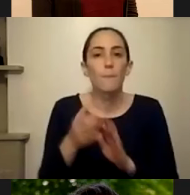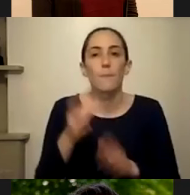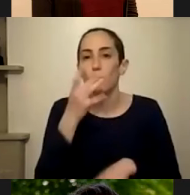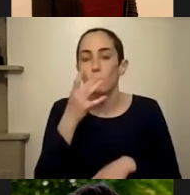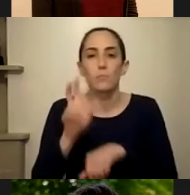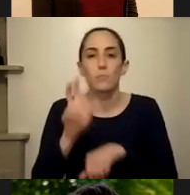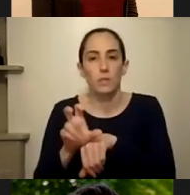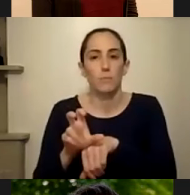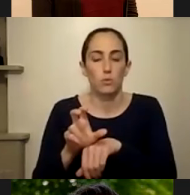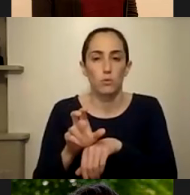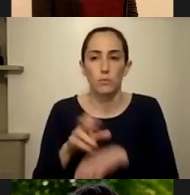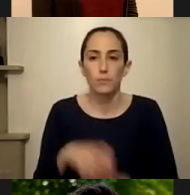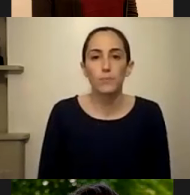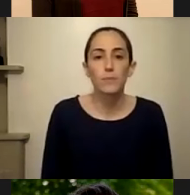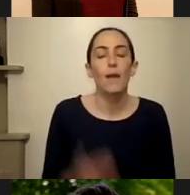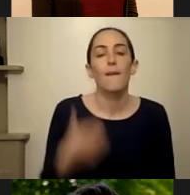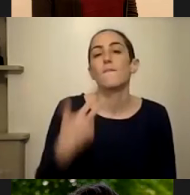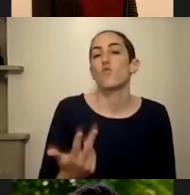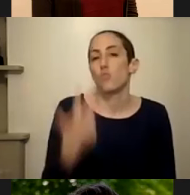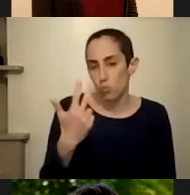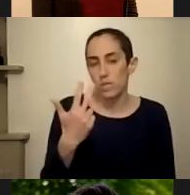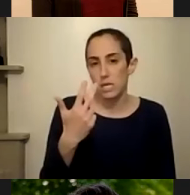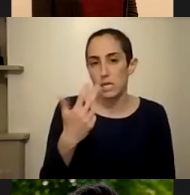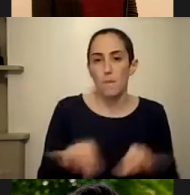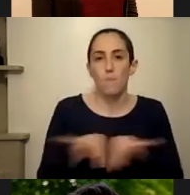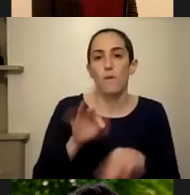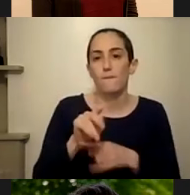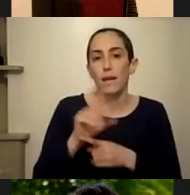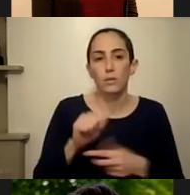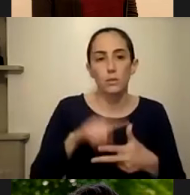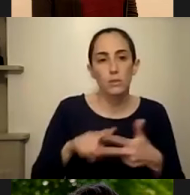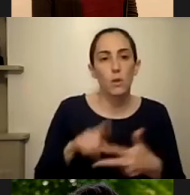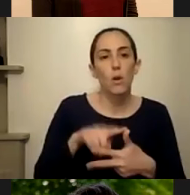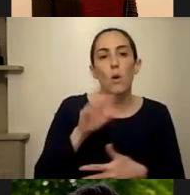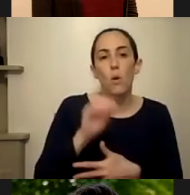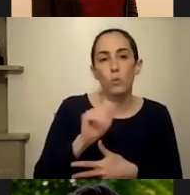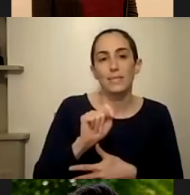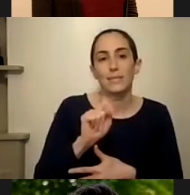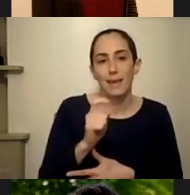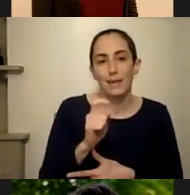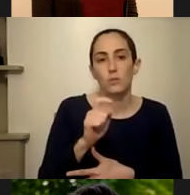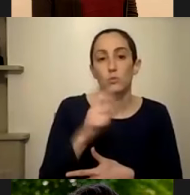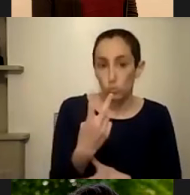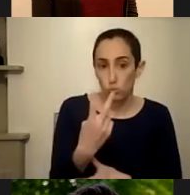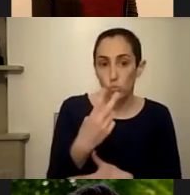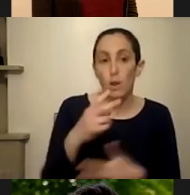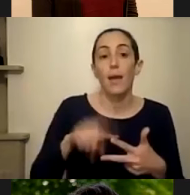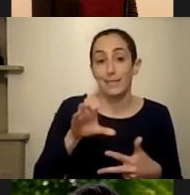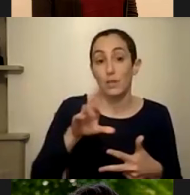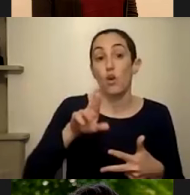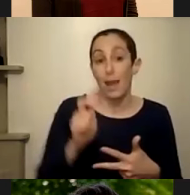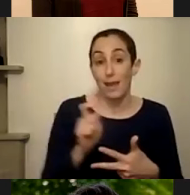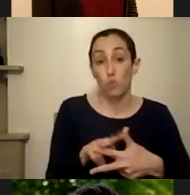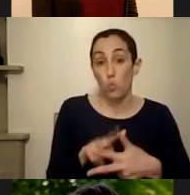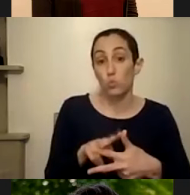are three prominent factors, and OTX2 and CRX. These two factors are playing